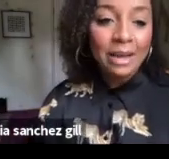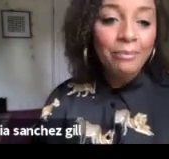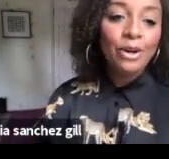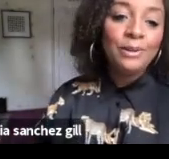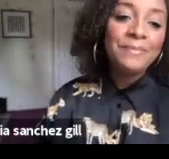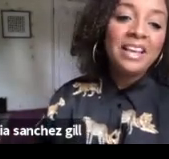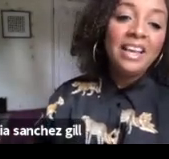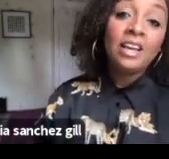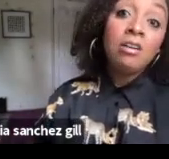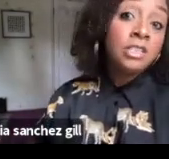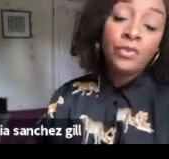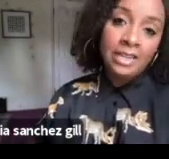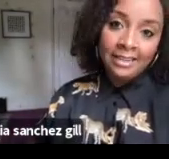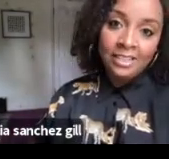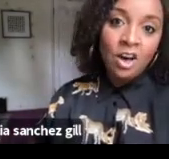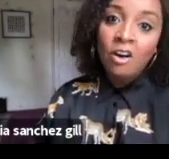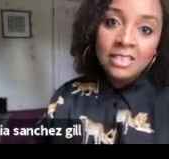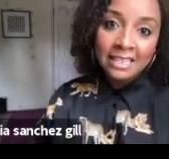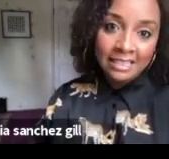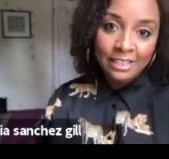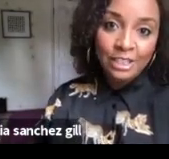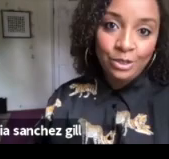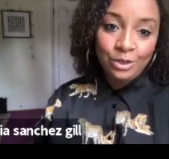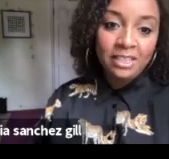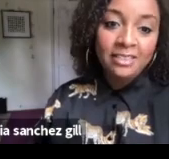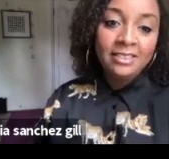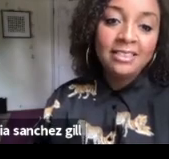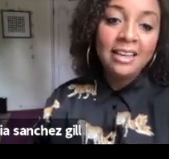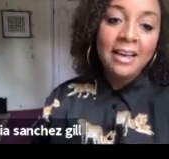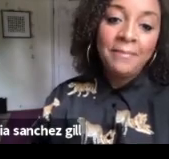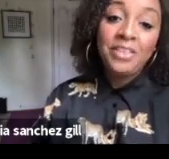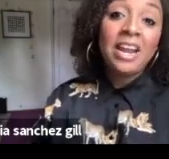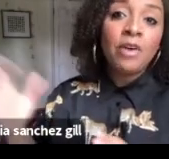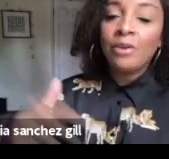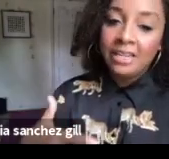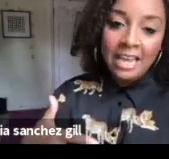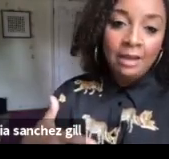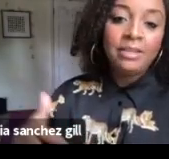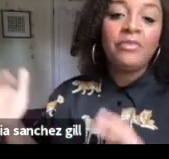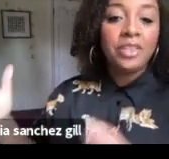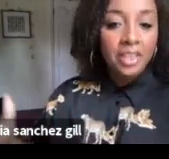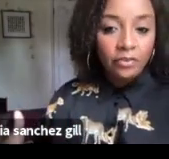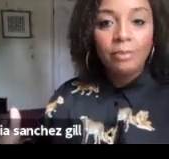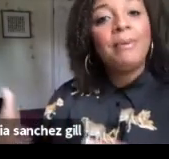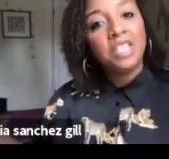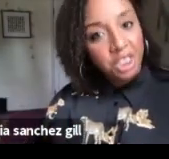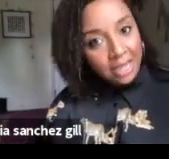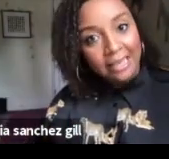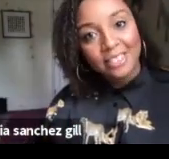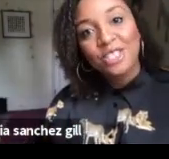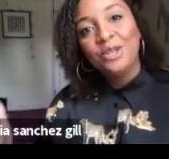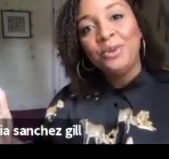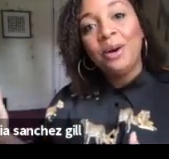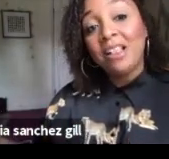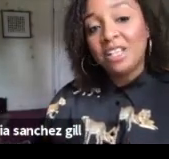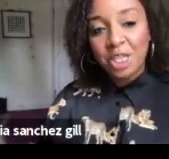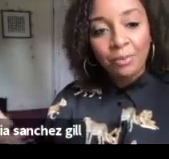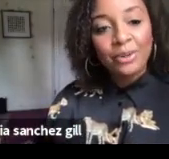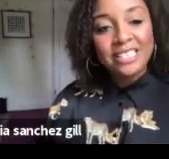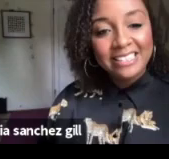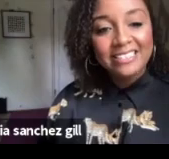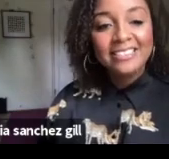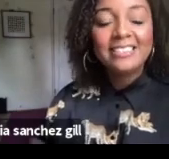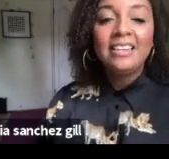for example. It calls for an end to all state institutions that I've already named, everything from abolishing ICE to